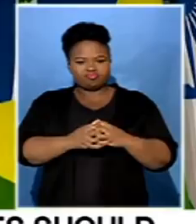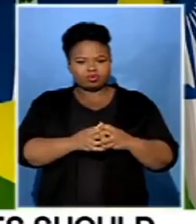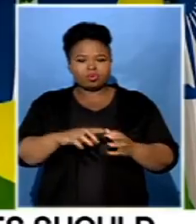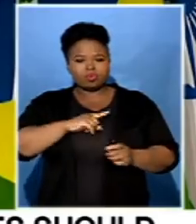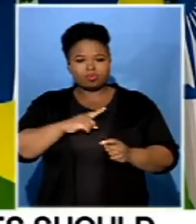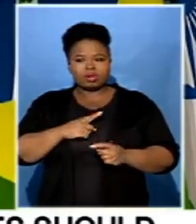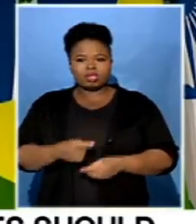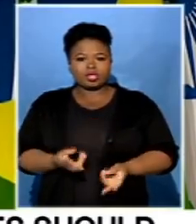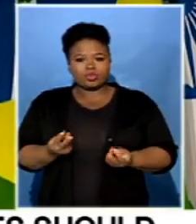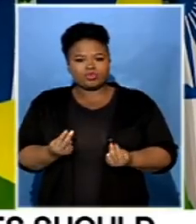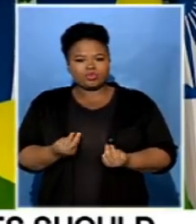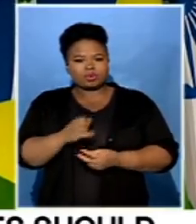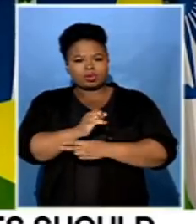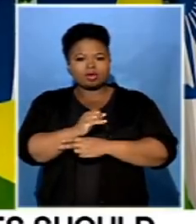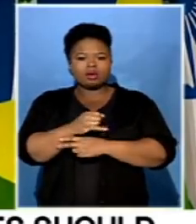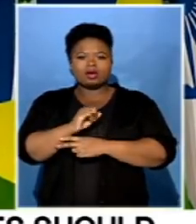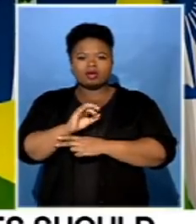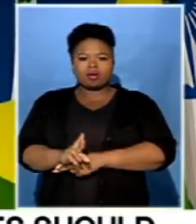new industries.